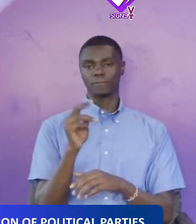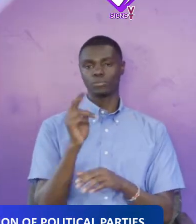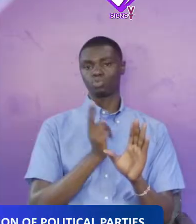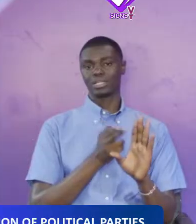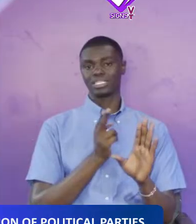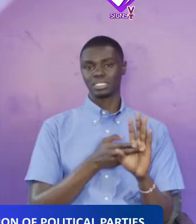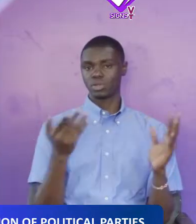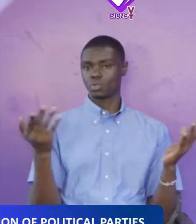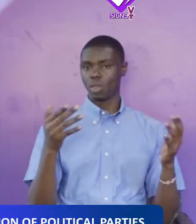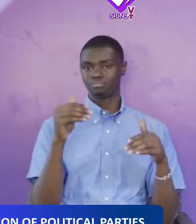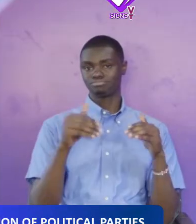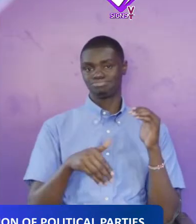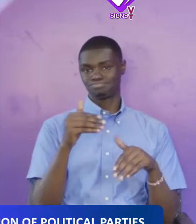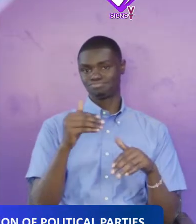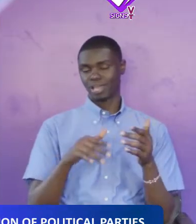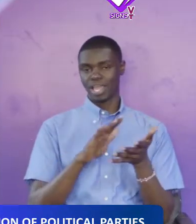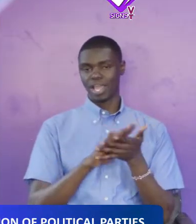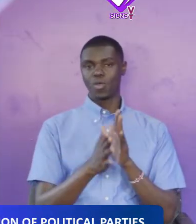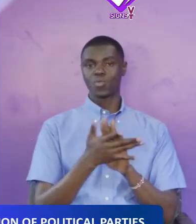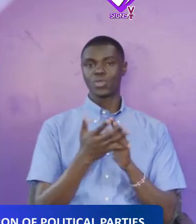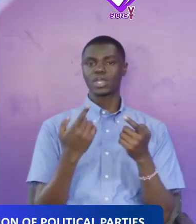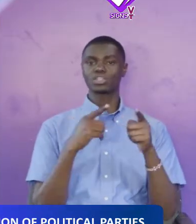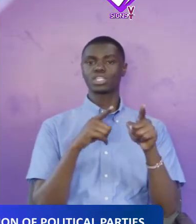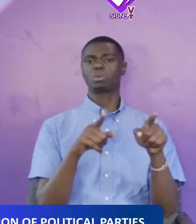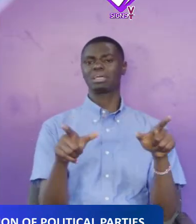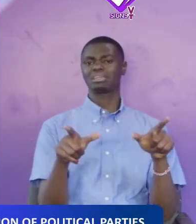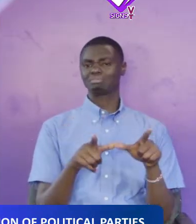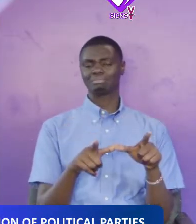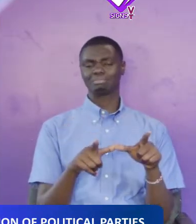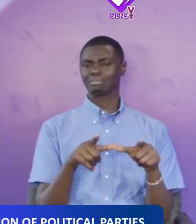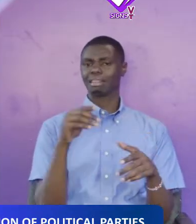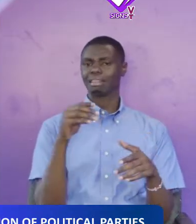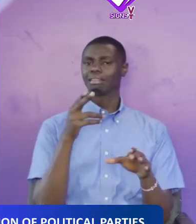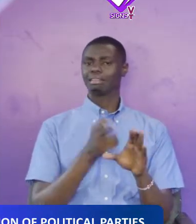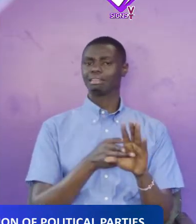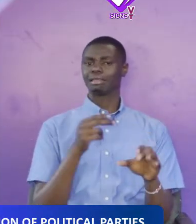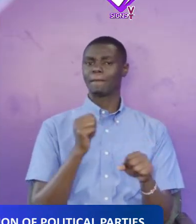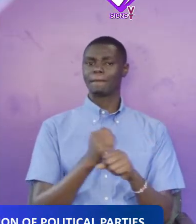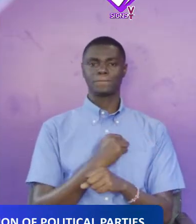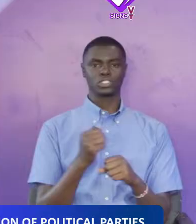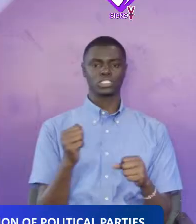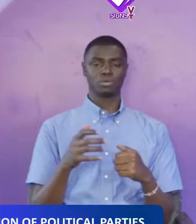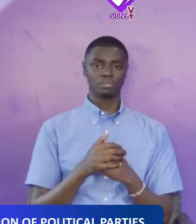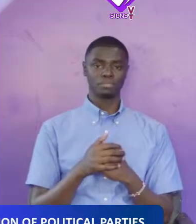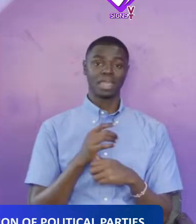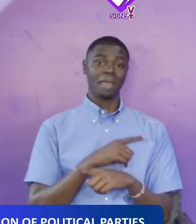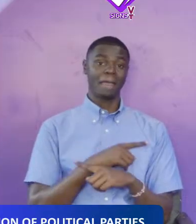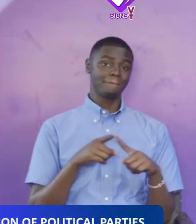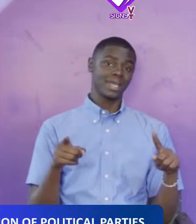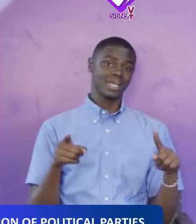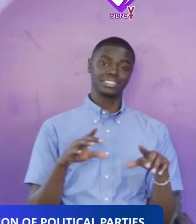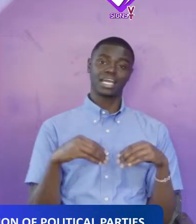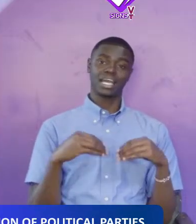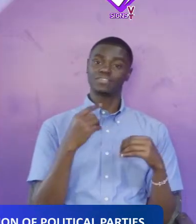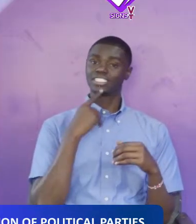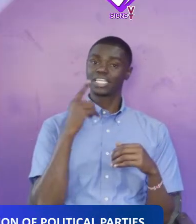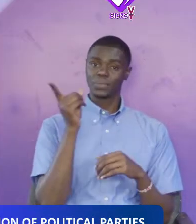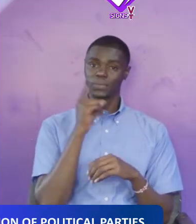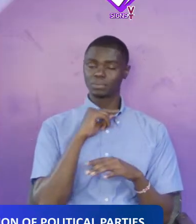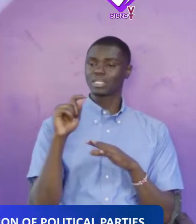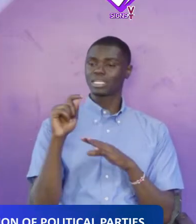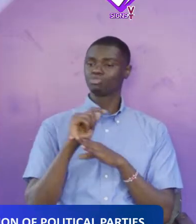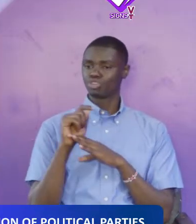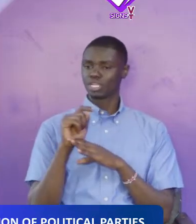participate in elections. election. Without that compliance certificate, They cannot they participate. cannot participate in elections. Yeah. But of course, as I've already said, the issue of training